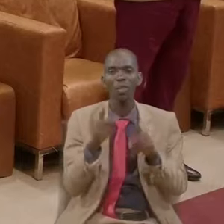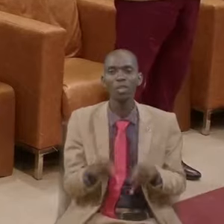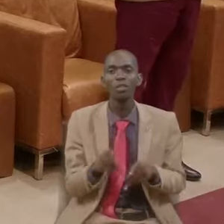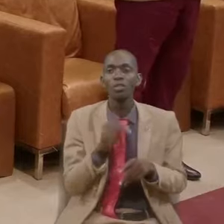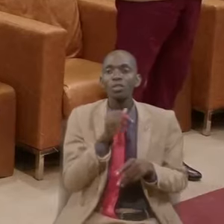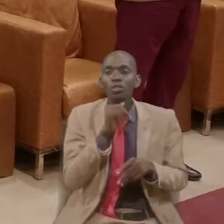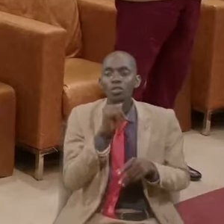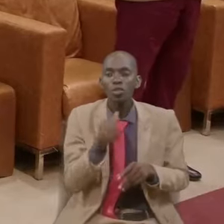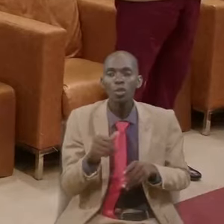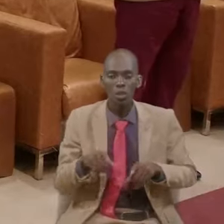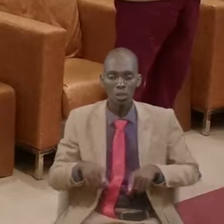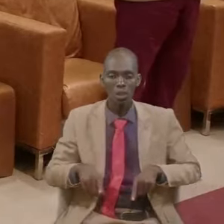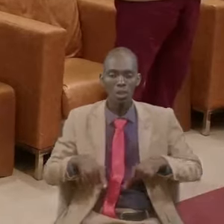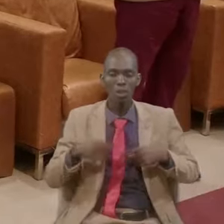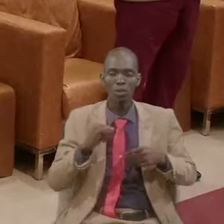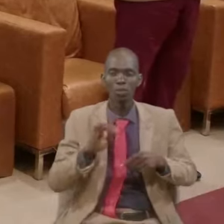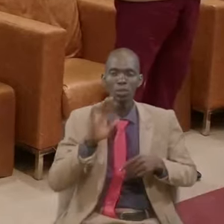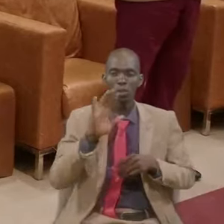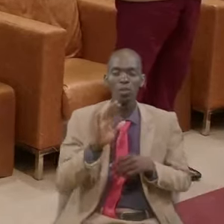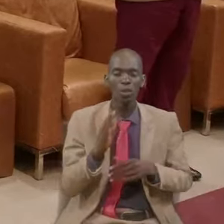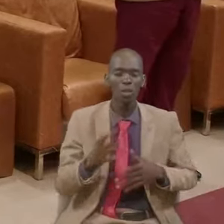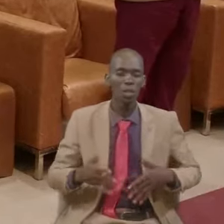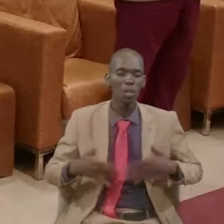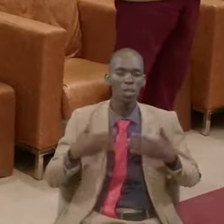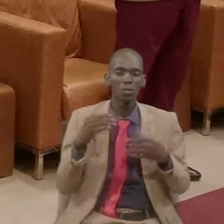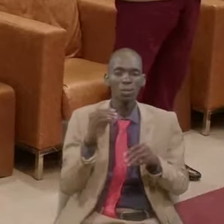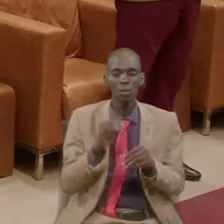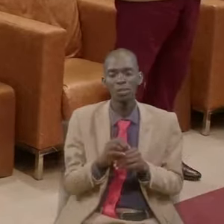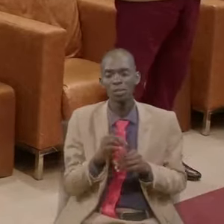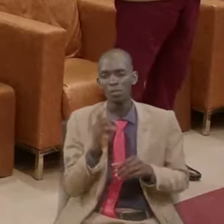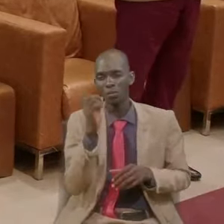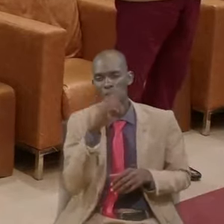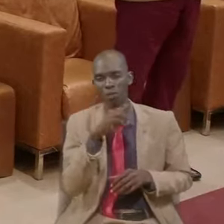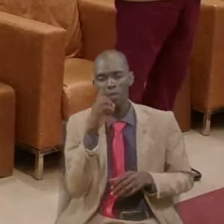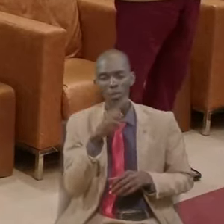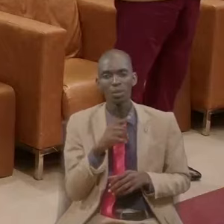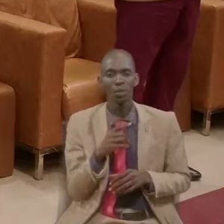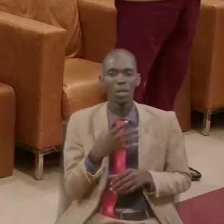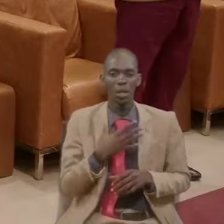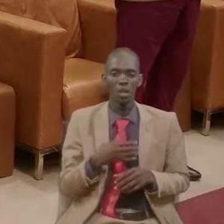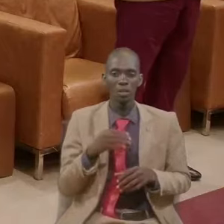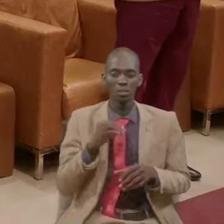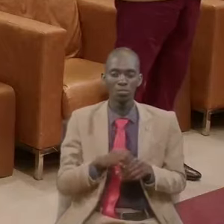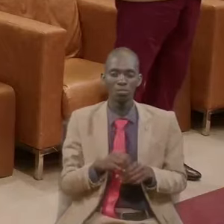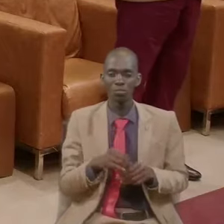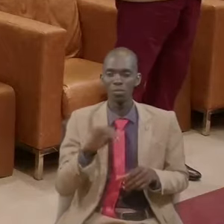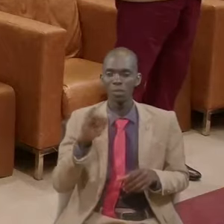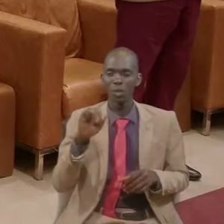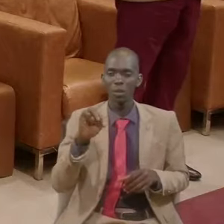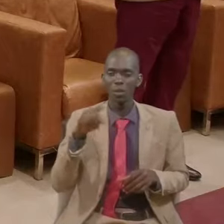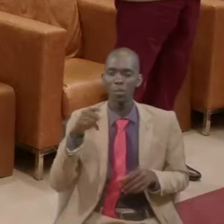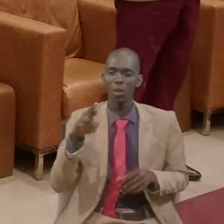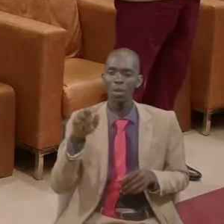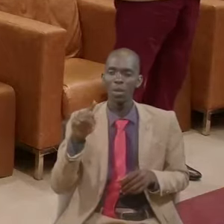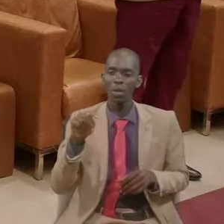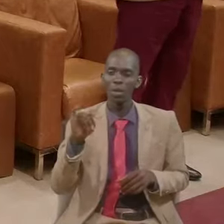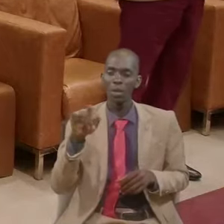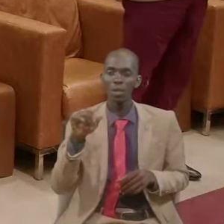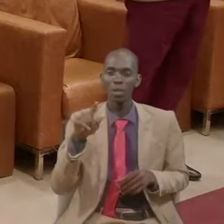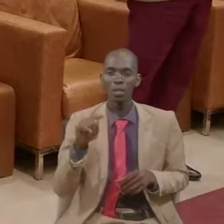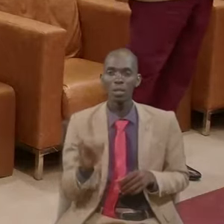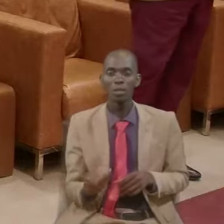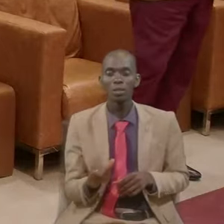your life in partiality, not living your life in respect